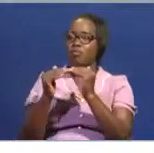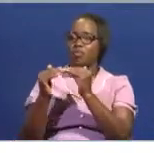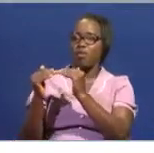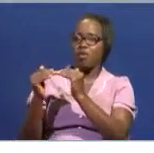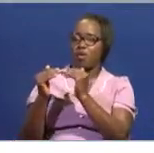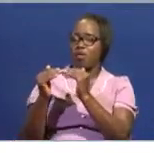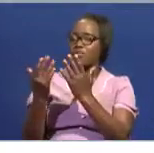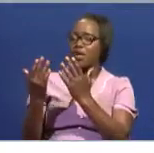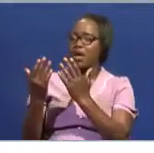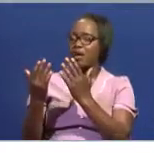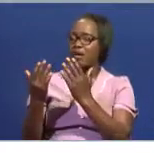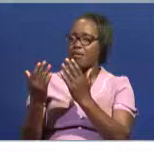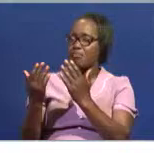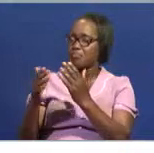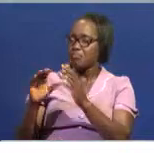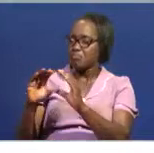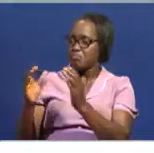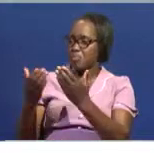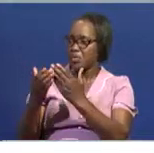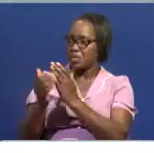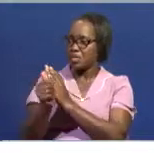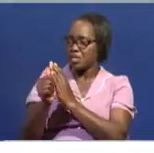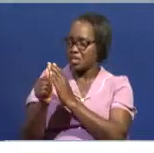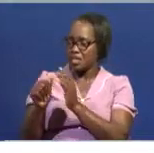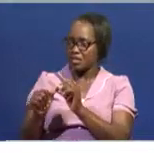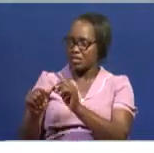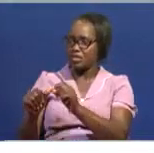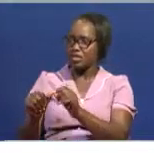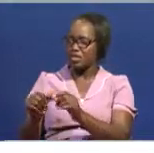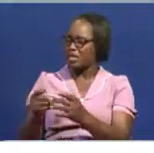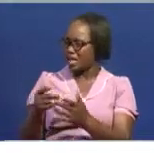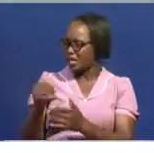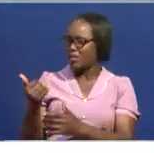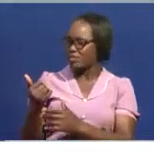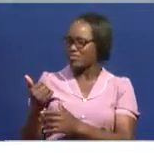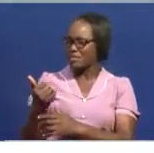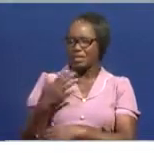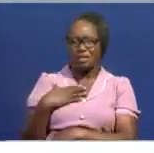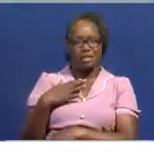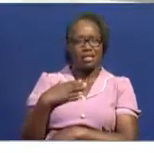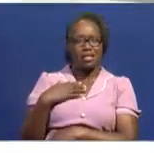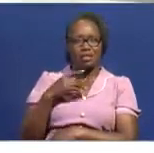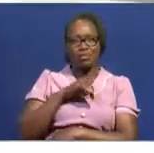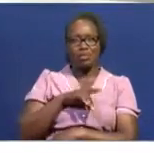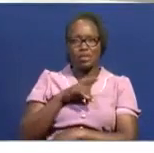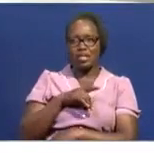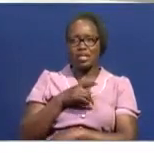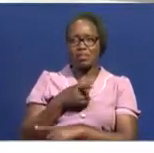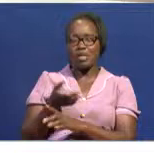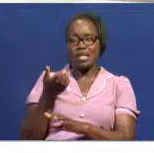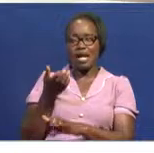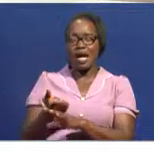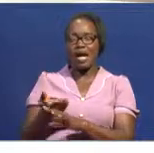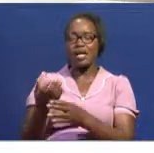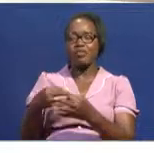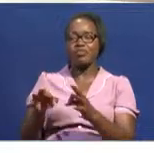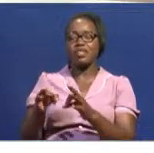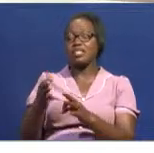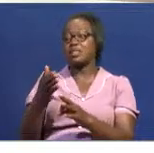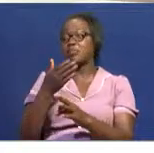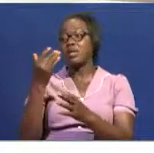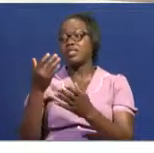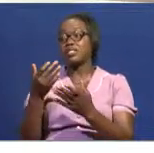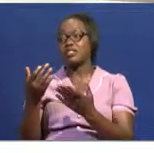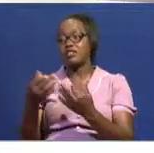skill of a child improves. So Maram, we survived, but definitely clay court or hard court is the place to be. All